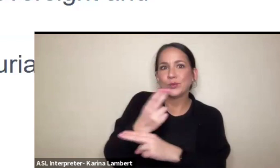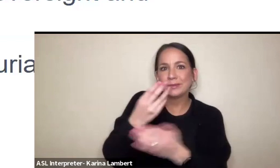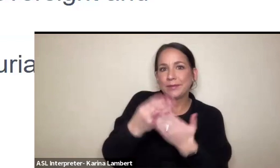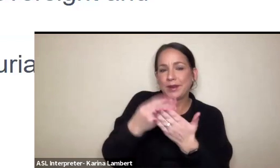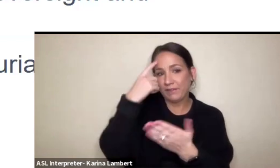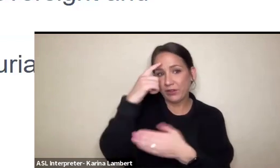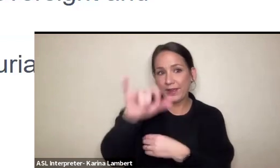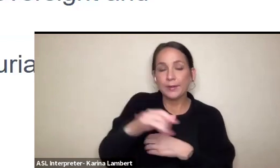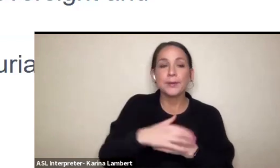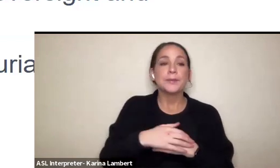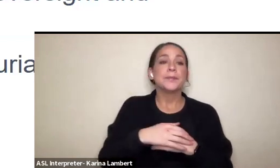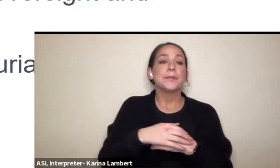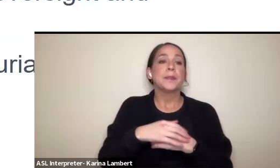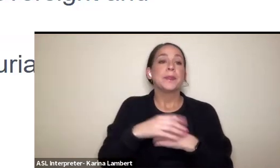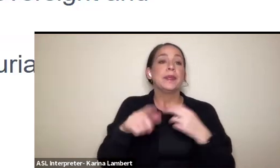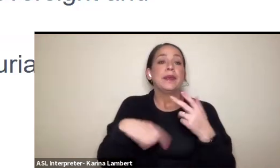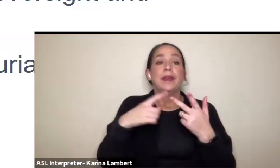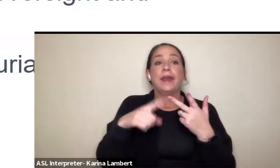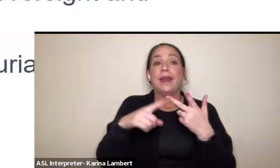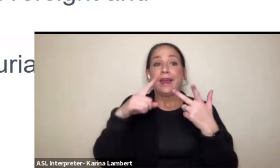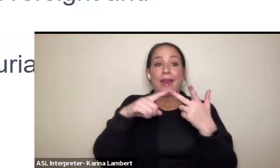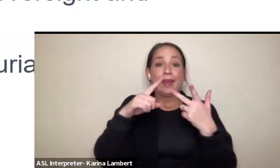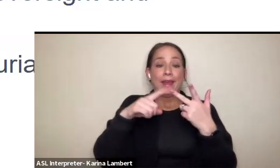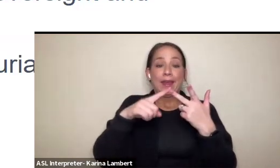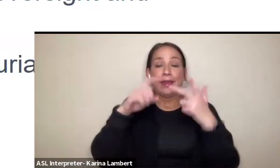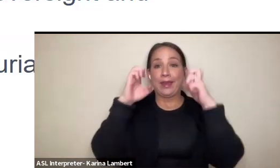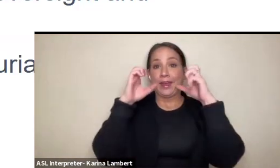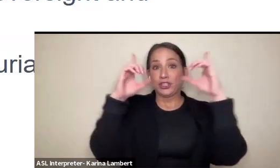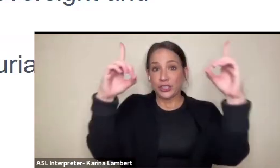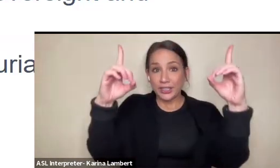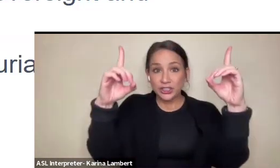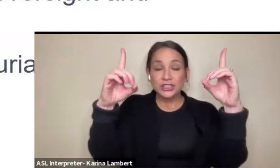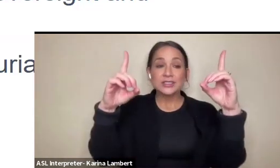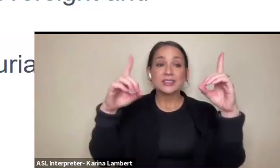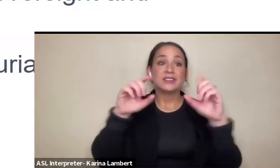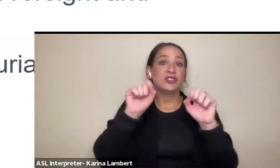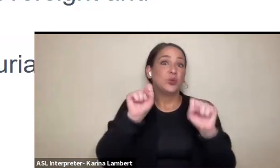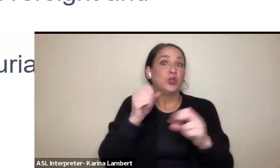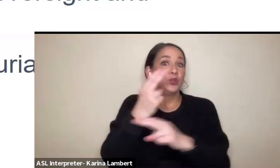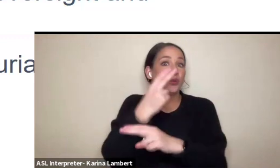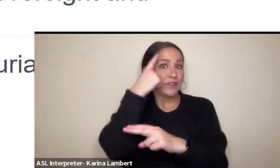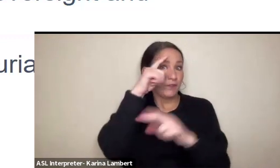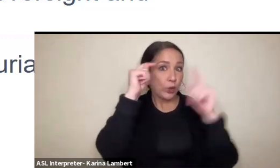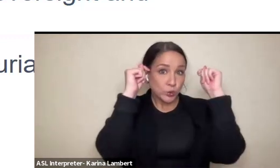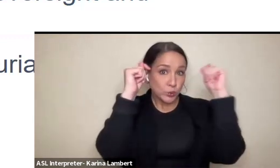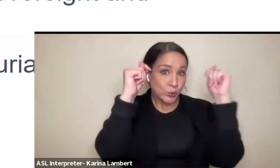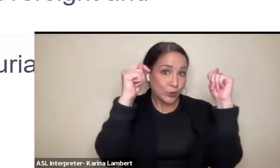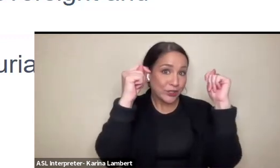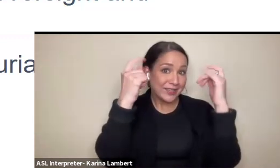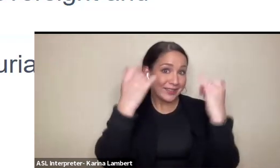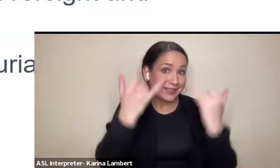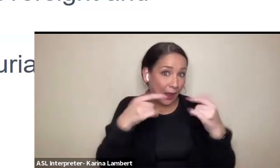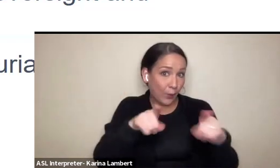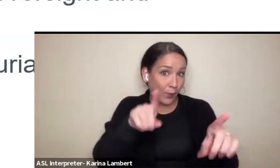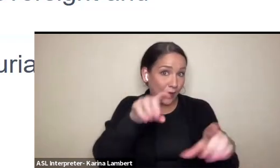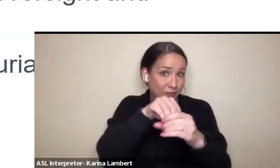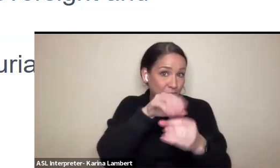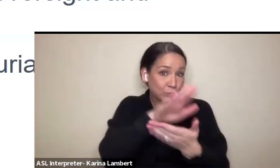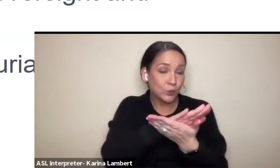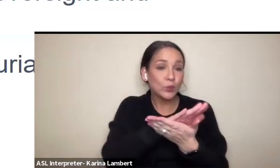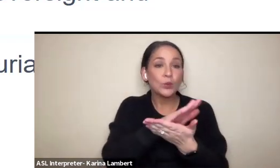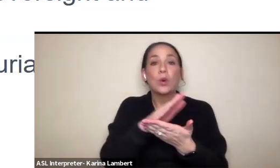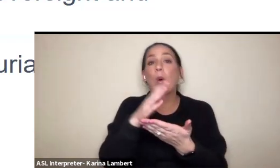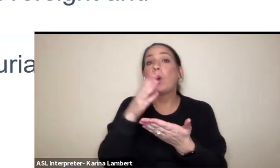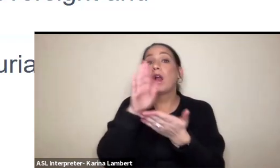Education, this could be for tutoring now while they're in school, or it could be for college in the future. It could also be